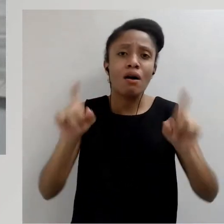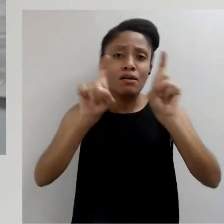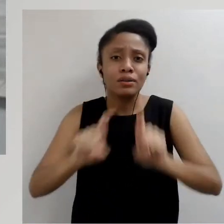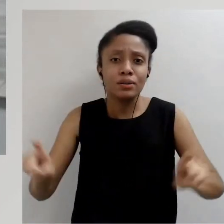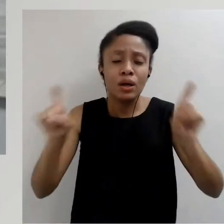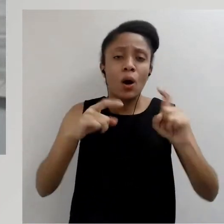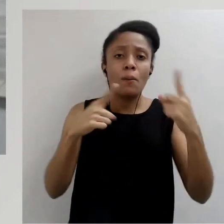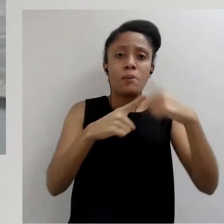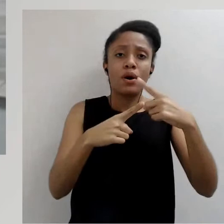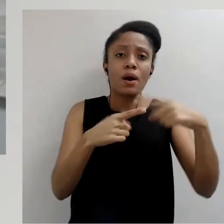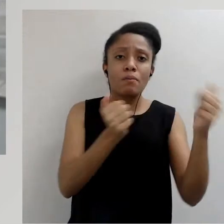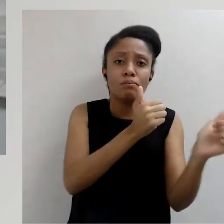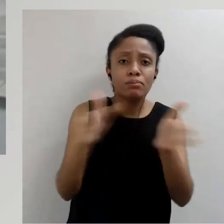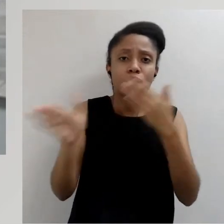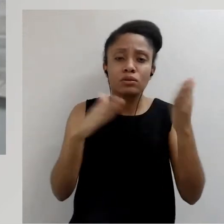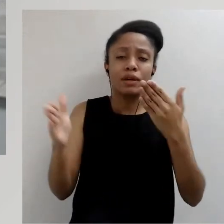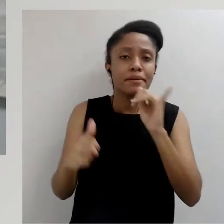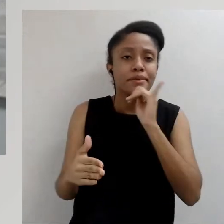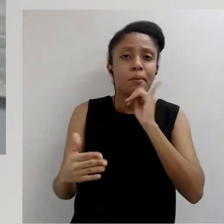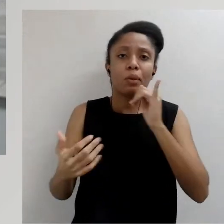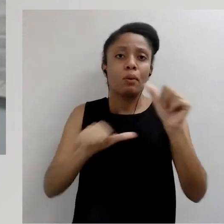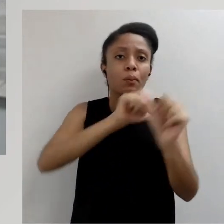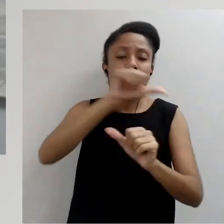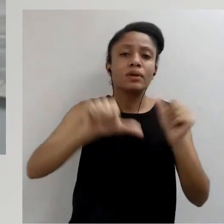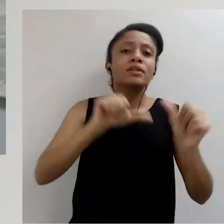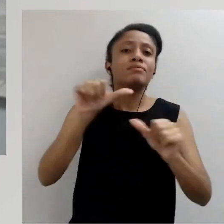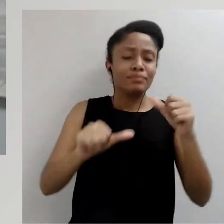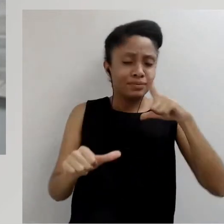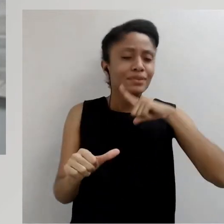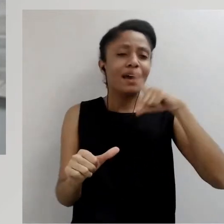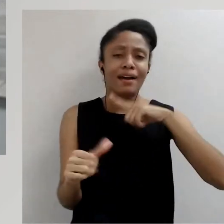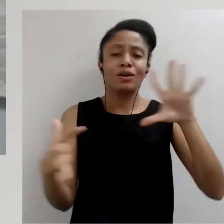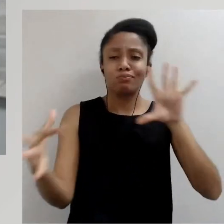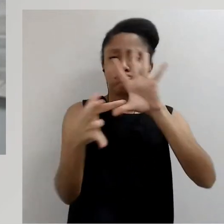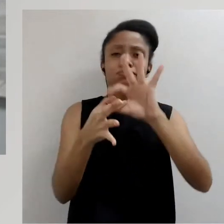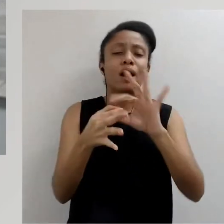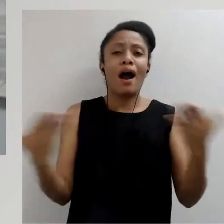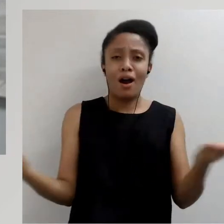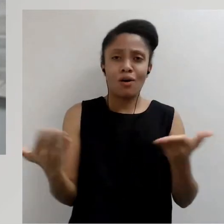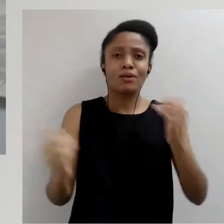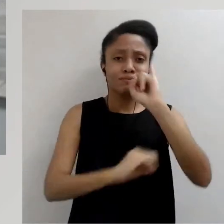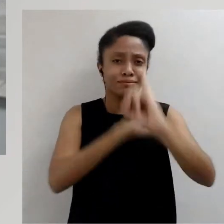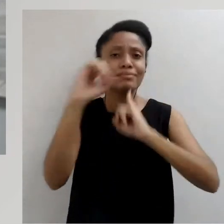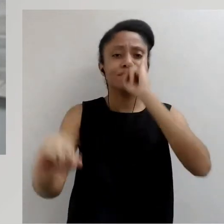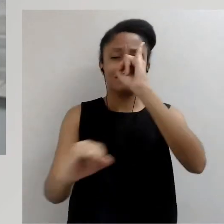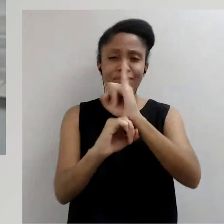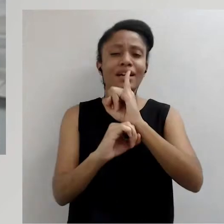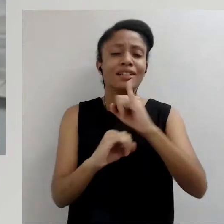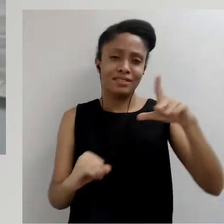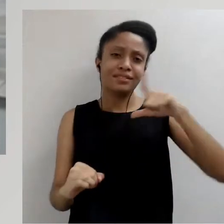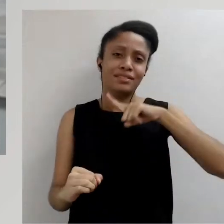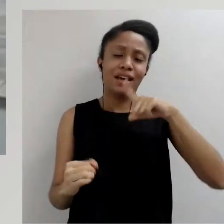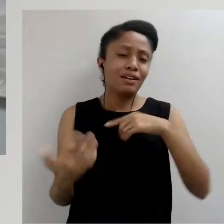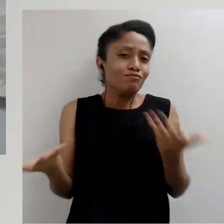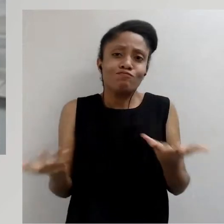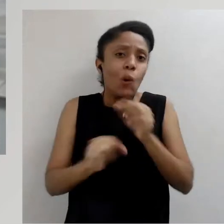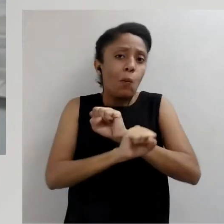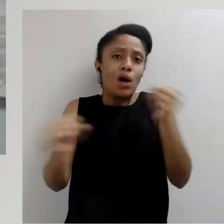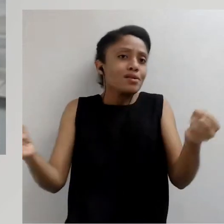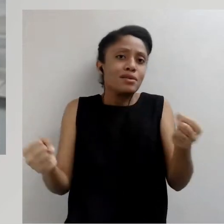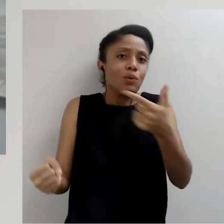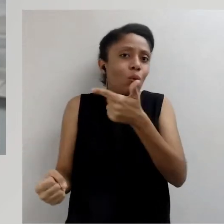transformation, whether it's an online event or receiving files, but if you don't have connectivity,